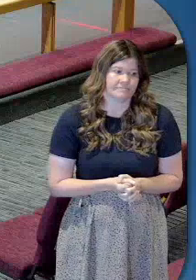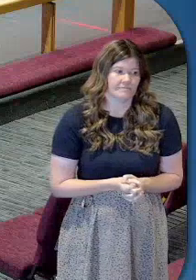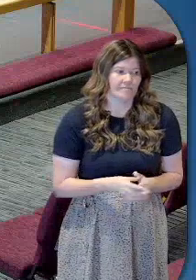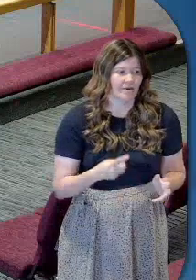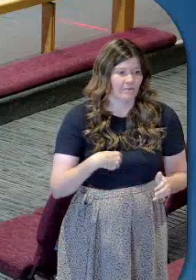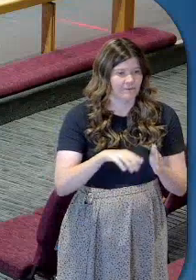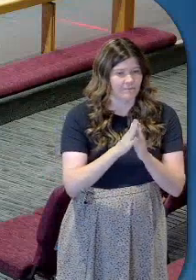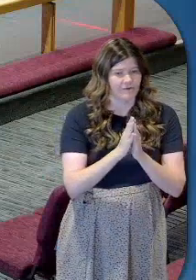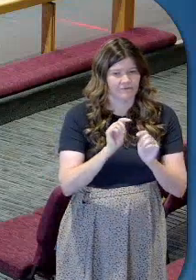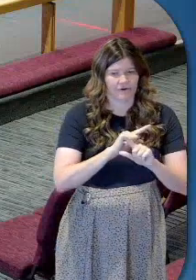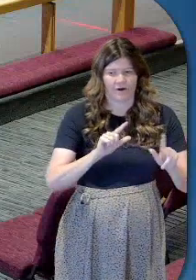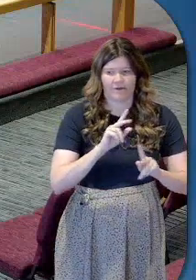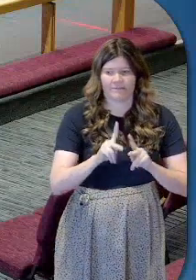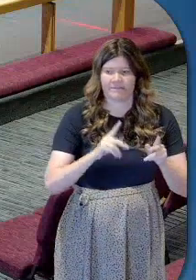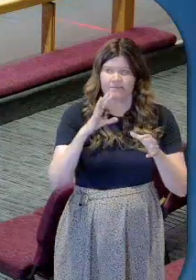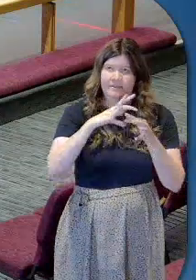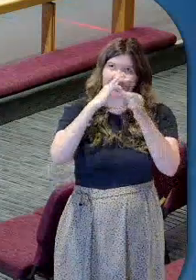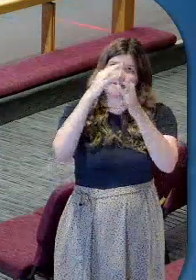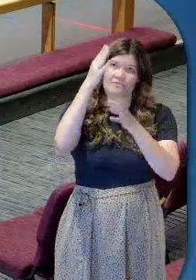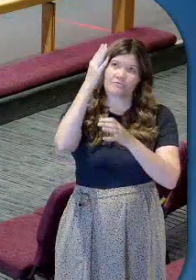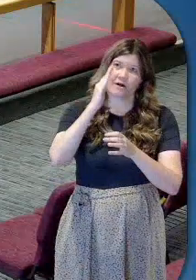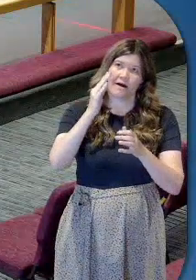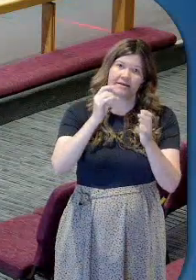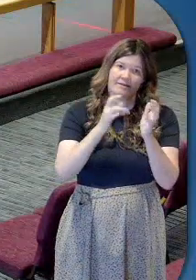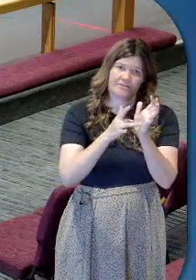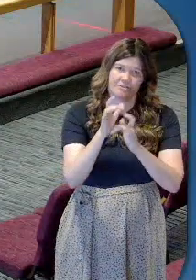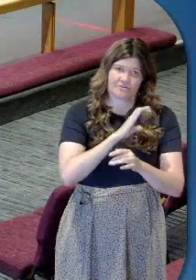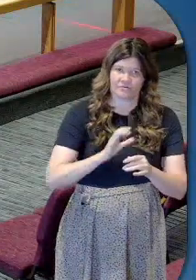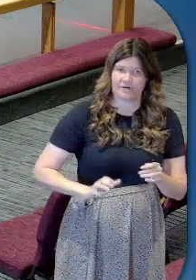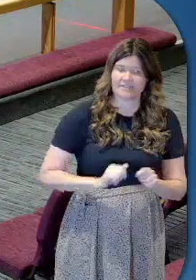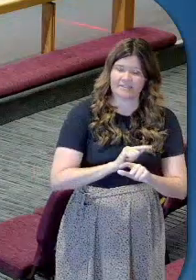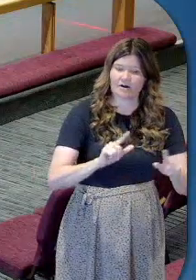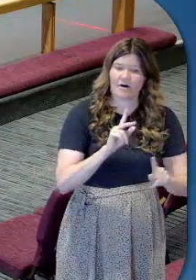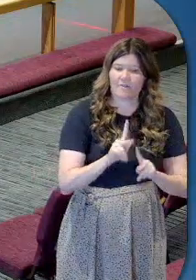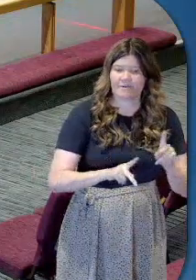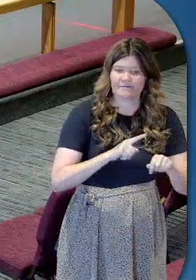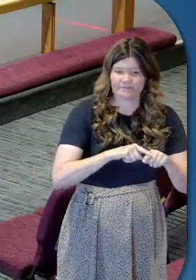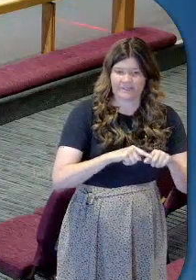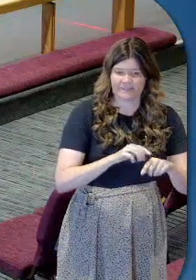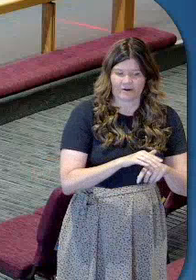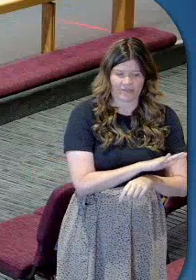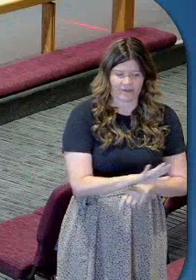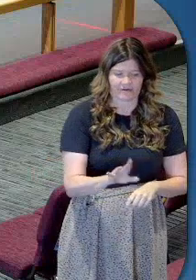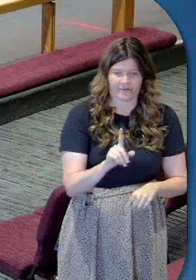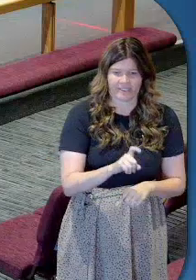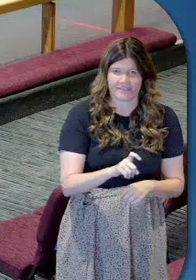Let us pray for the whole people of God in Christ Jesus and for all people according to their needs.